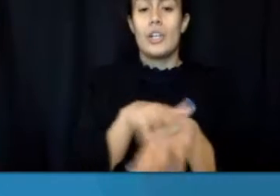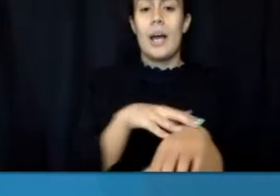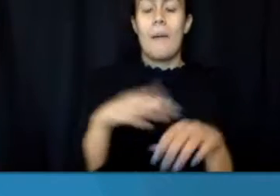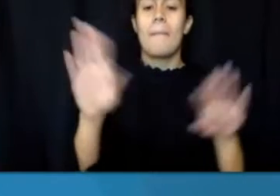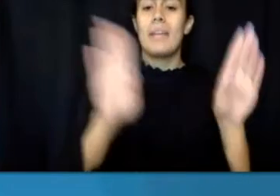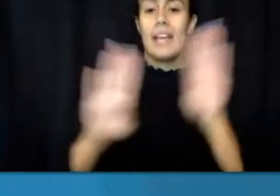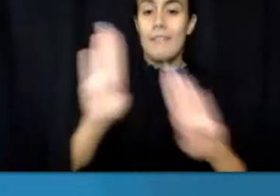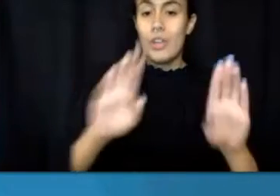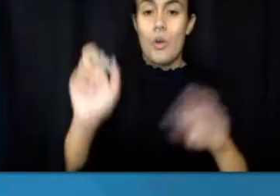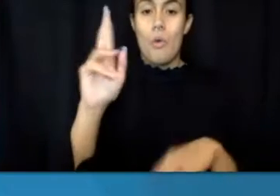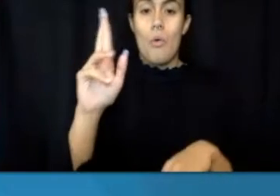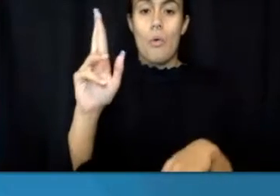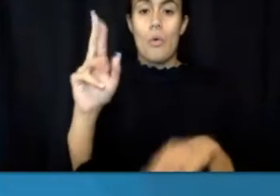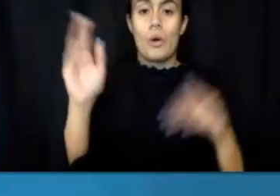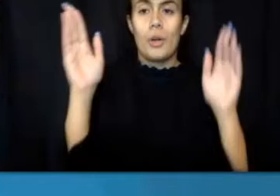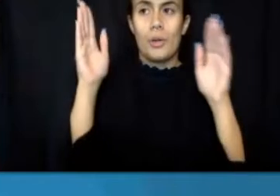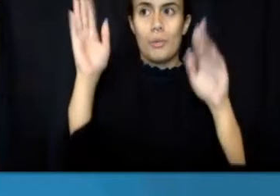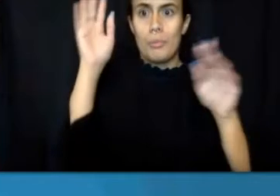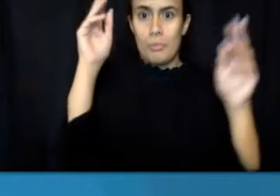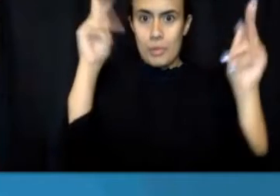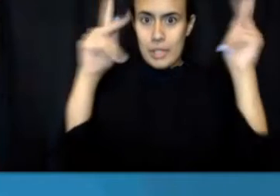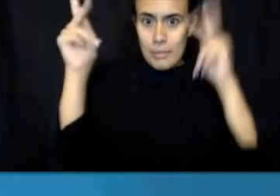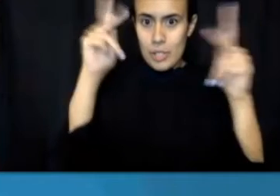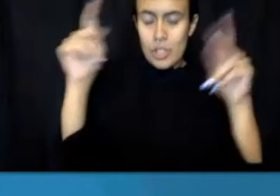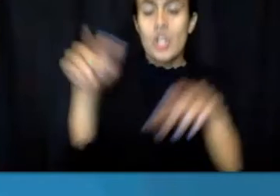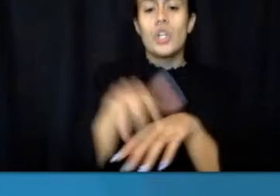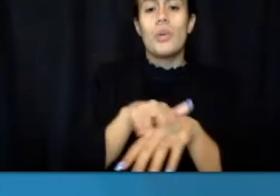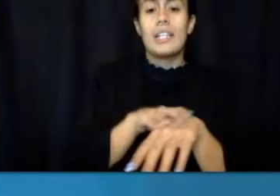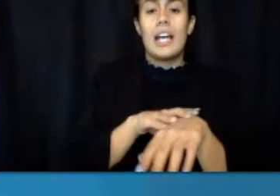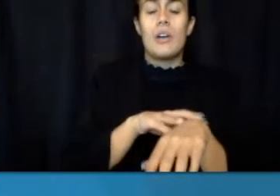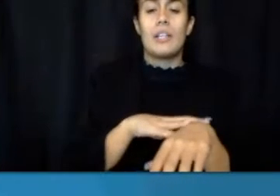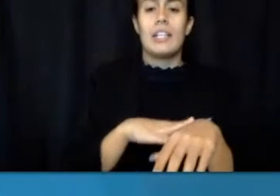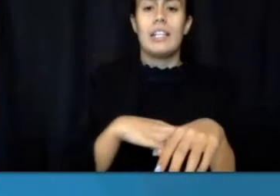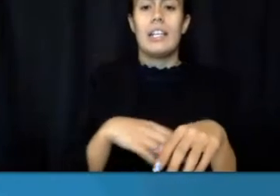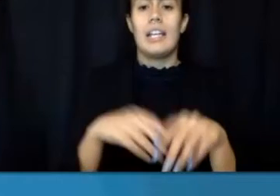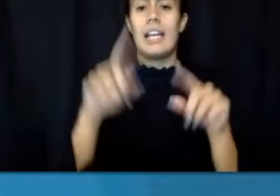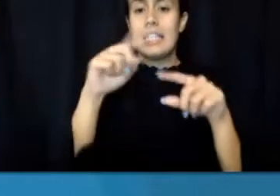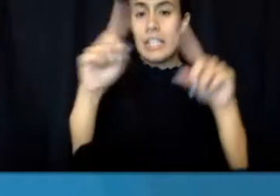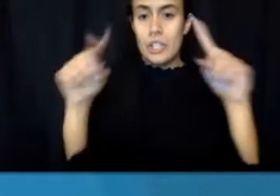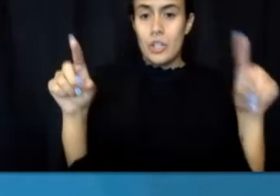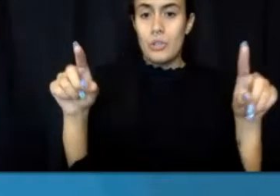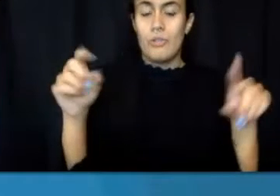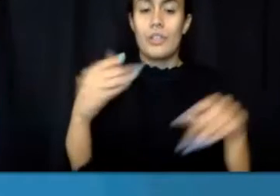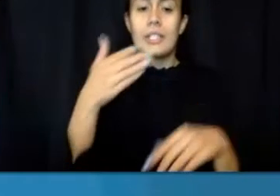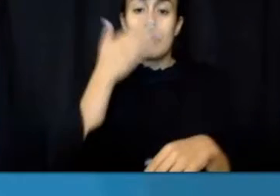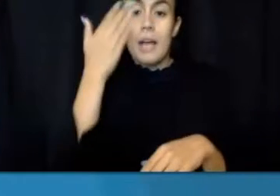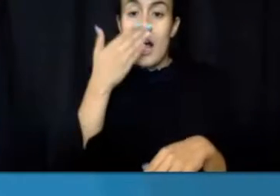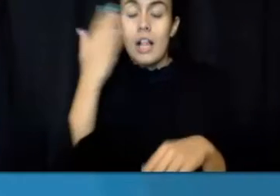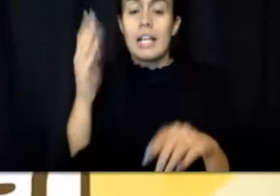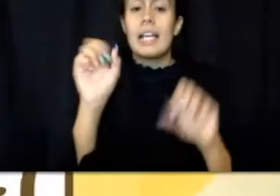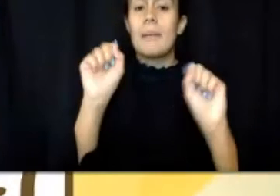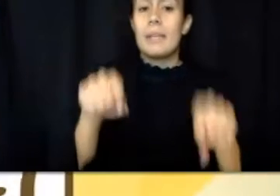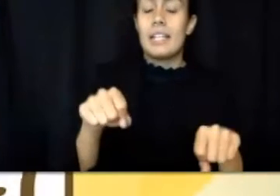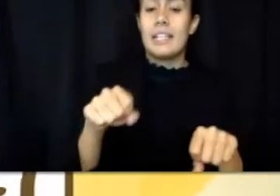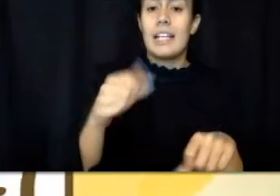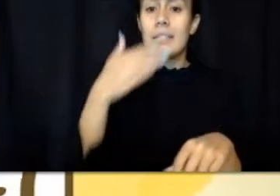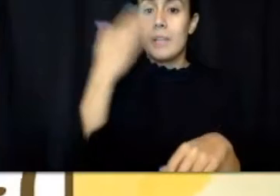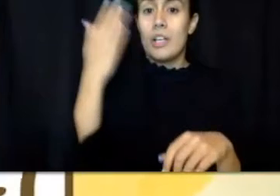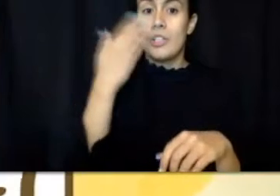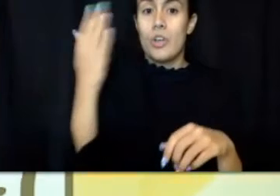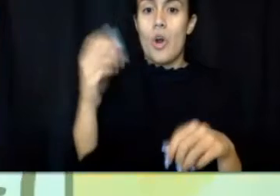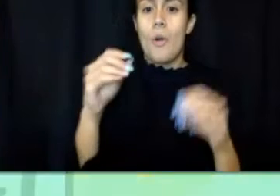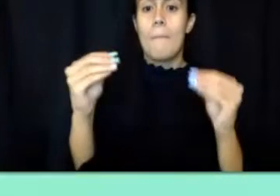or perception, though. For example, slowing down a signal that inhibits smell could actually make smells